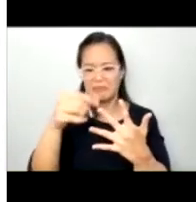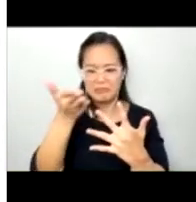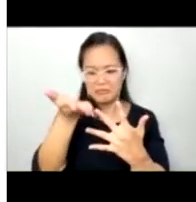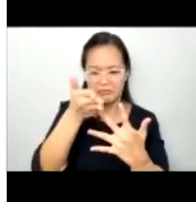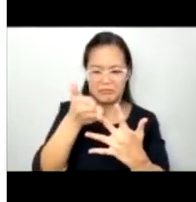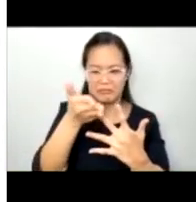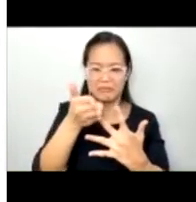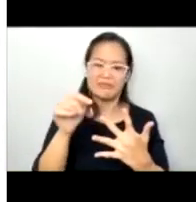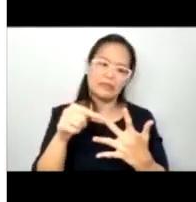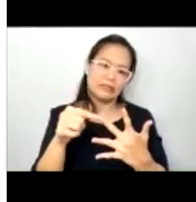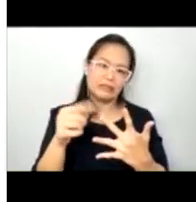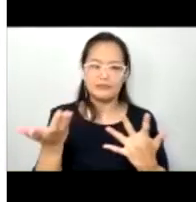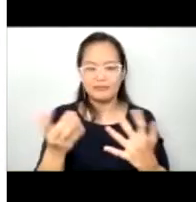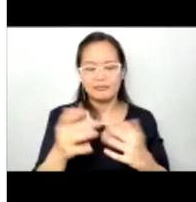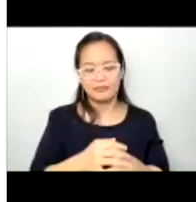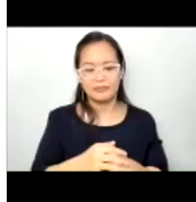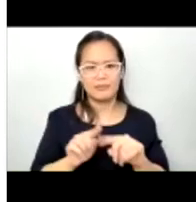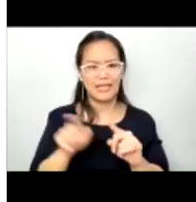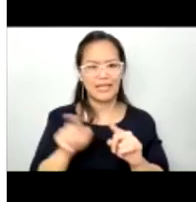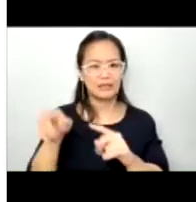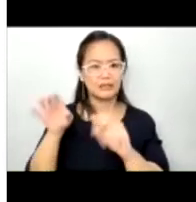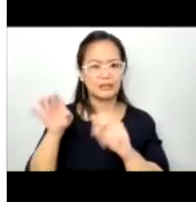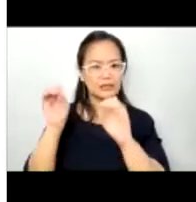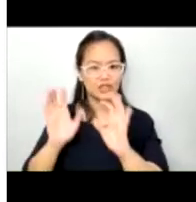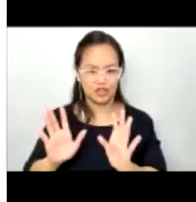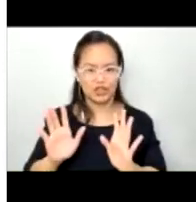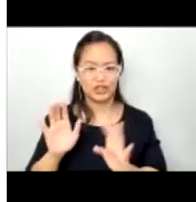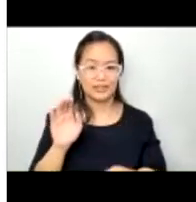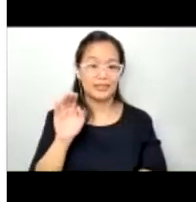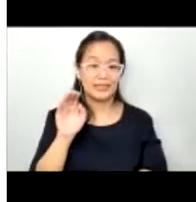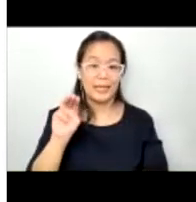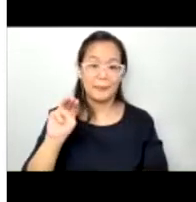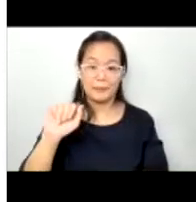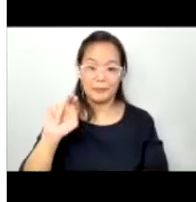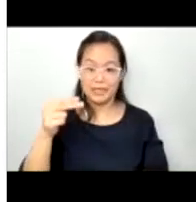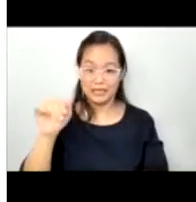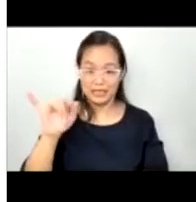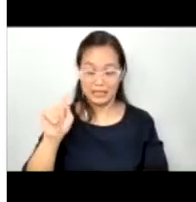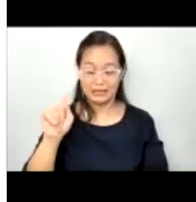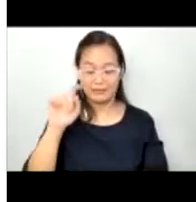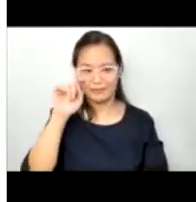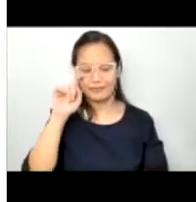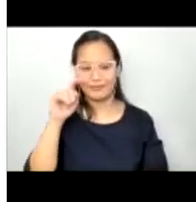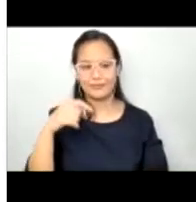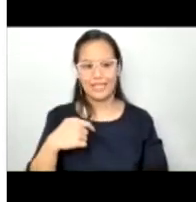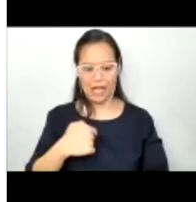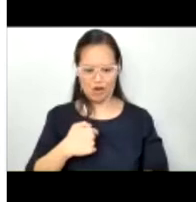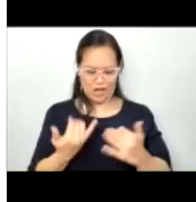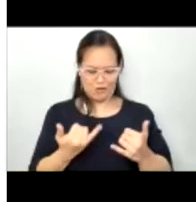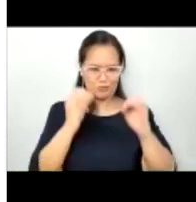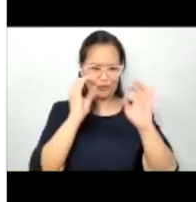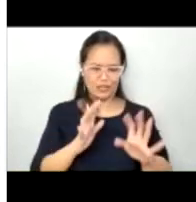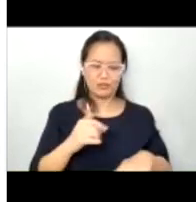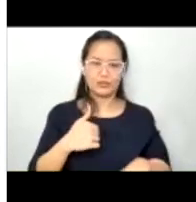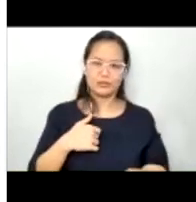But Professor Manhit, you know, as a professor now, myself, I know she wasn't